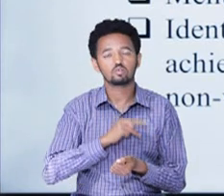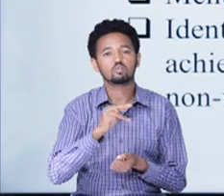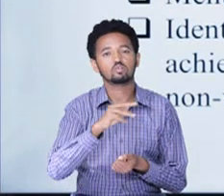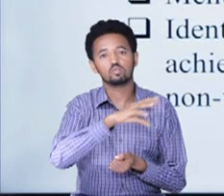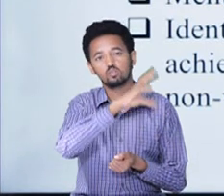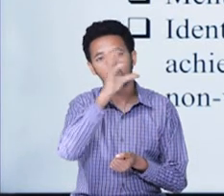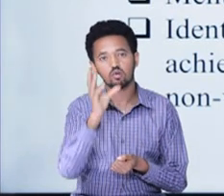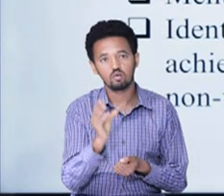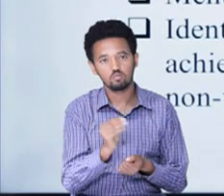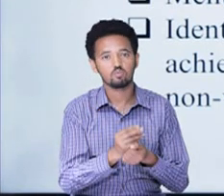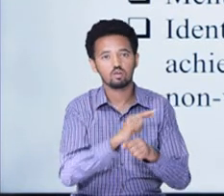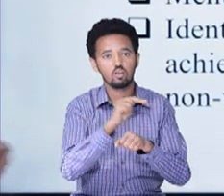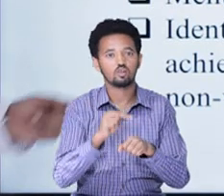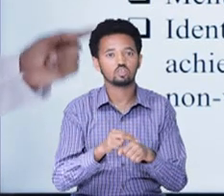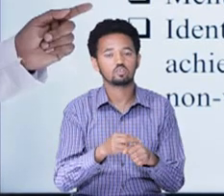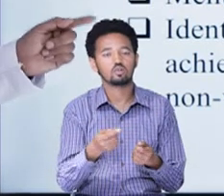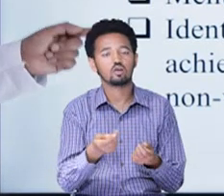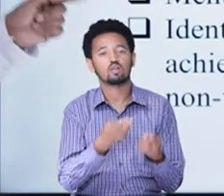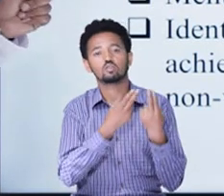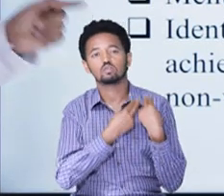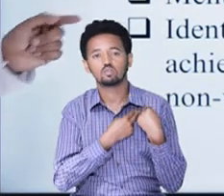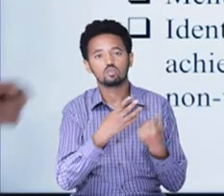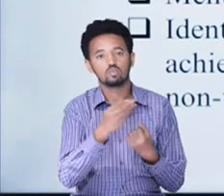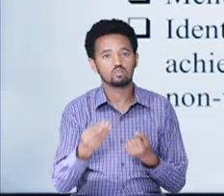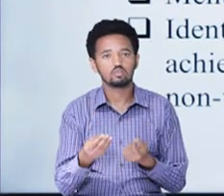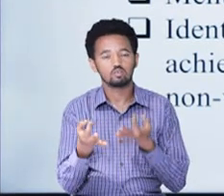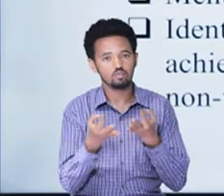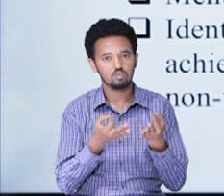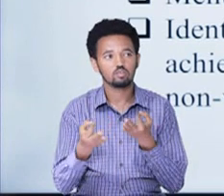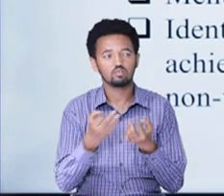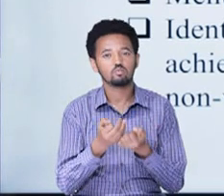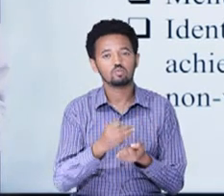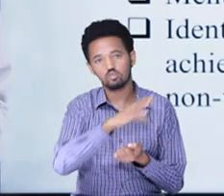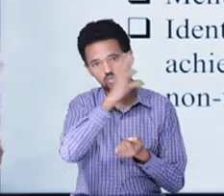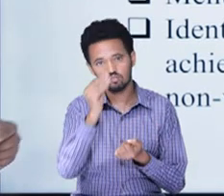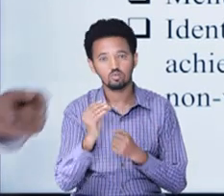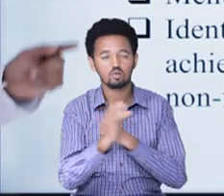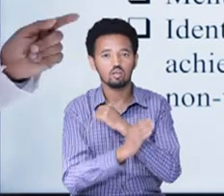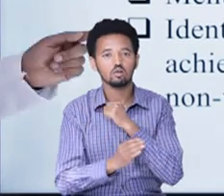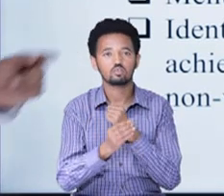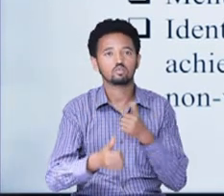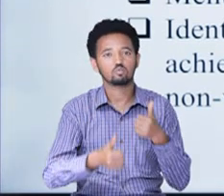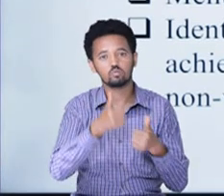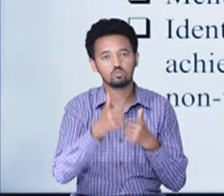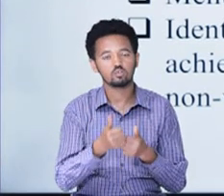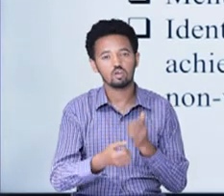African nationalist leader and identify the African countries which